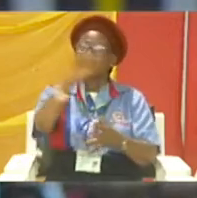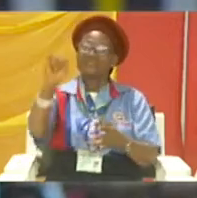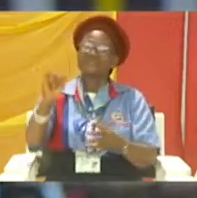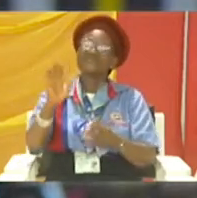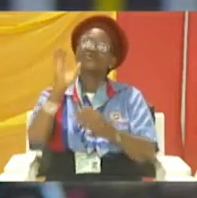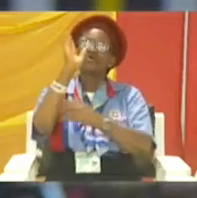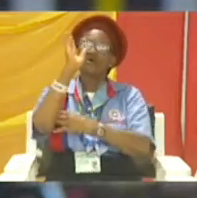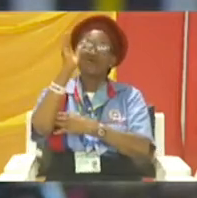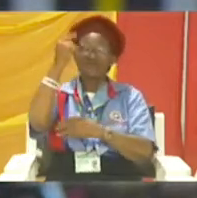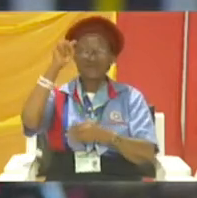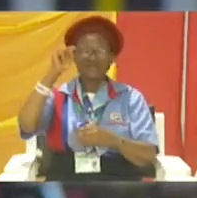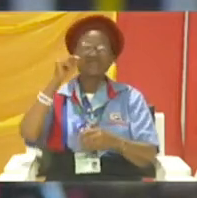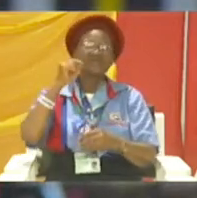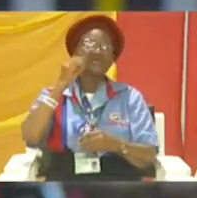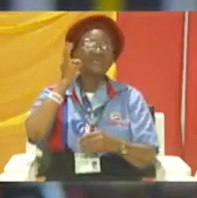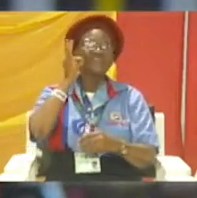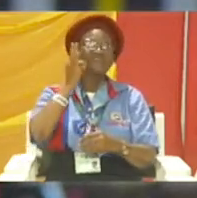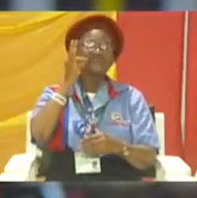the